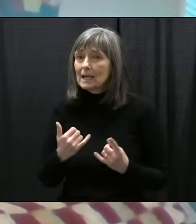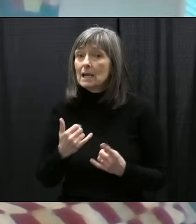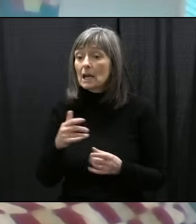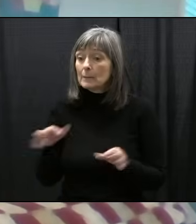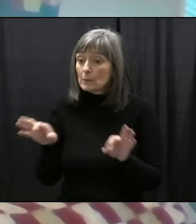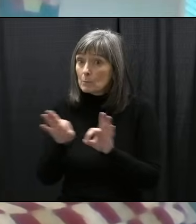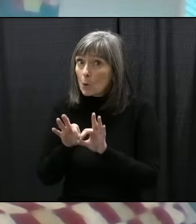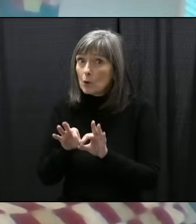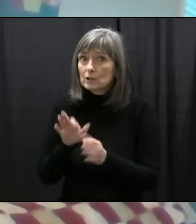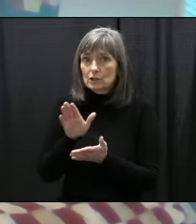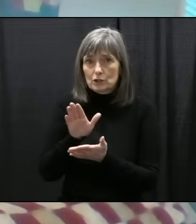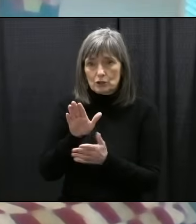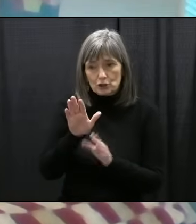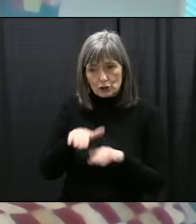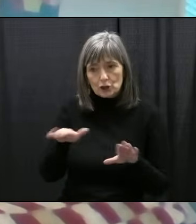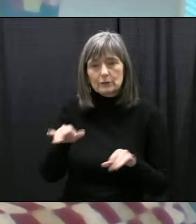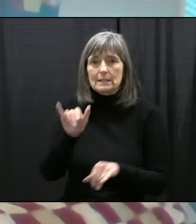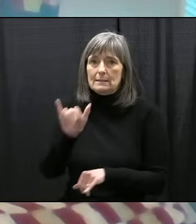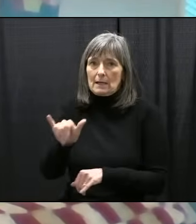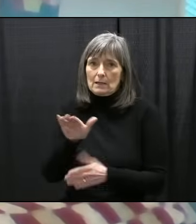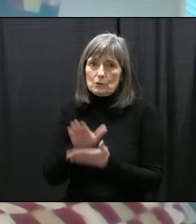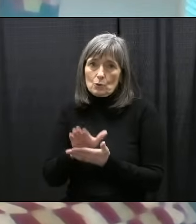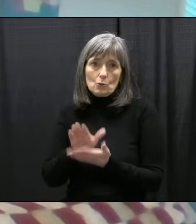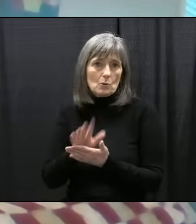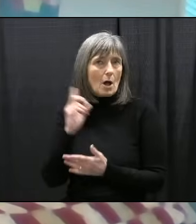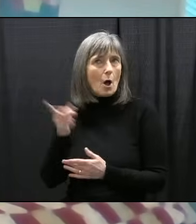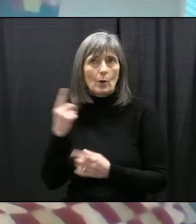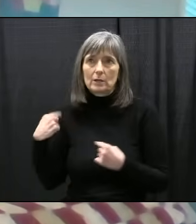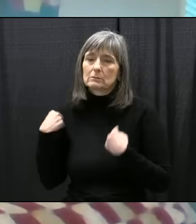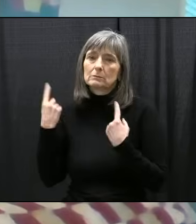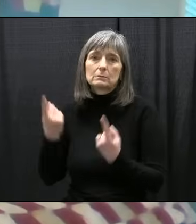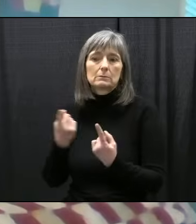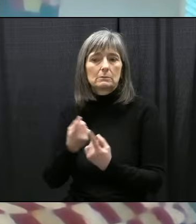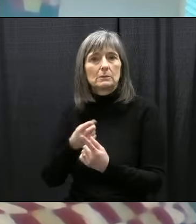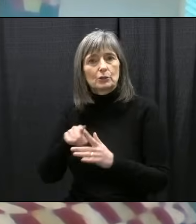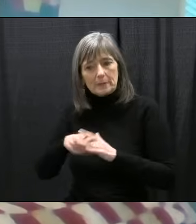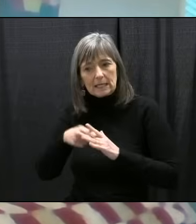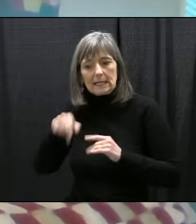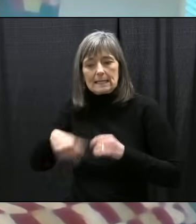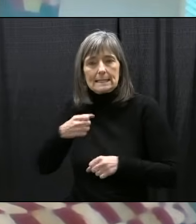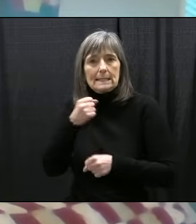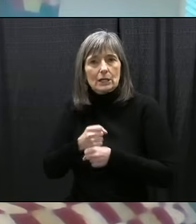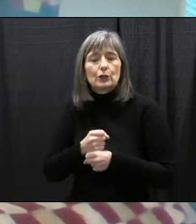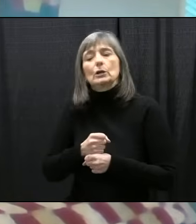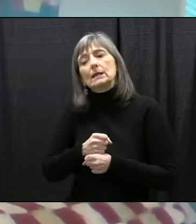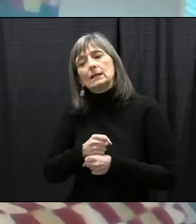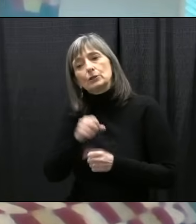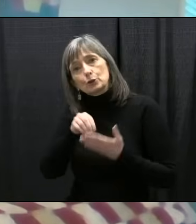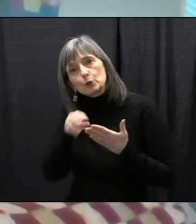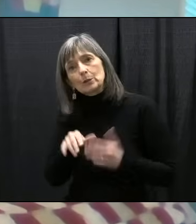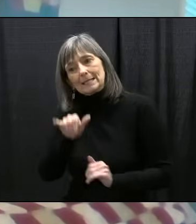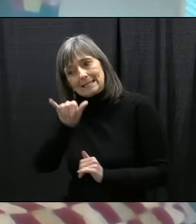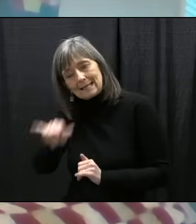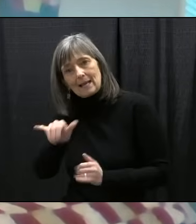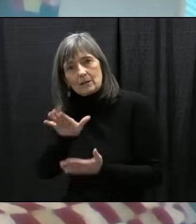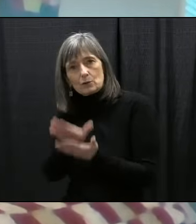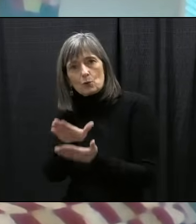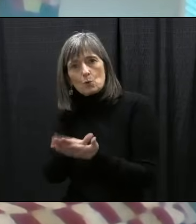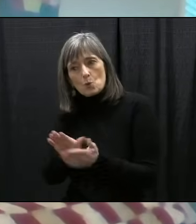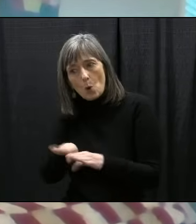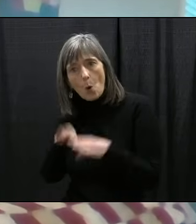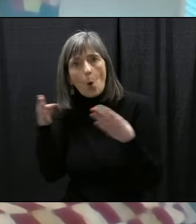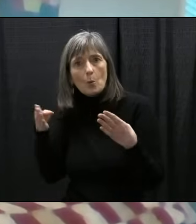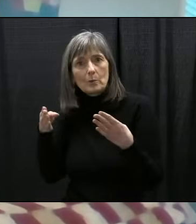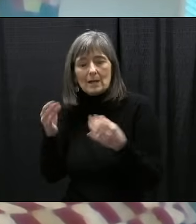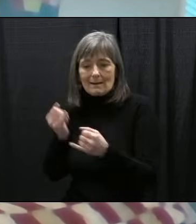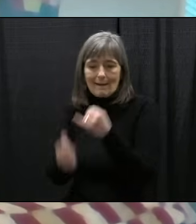children to try to stay in school as much as possible. That's been our goal since the start of this school year, and it will continue to be our goal. We want schools to be